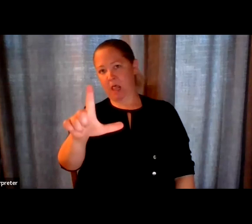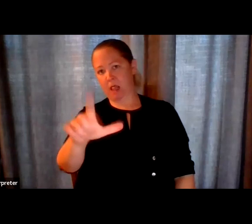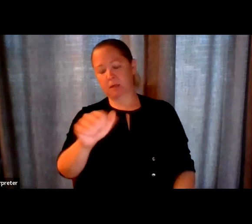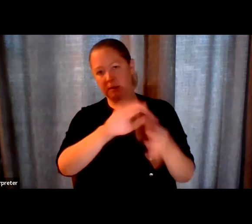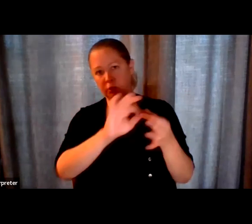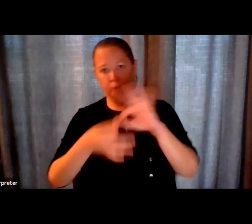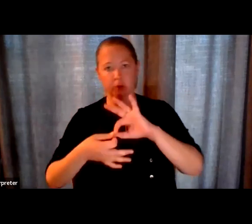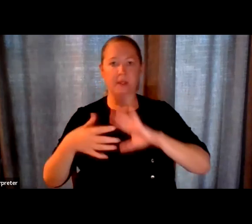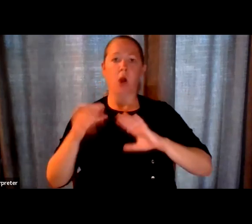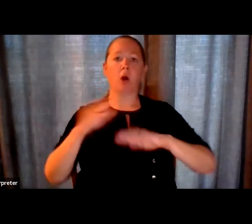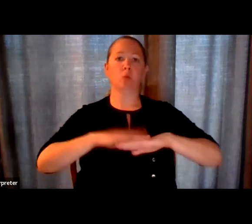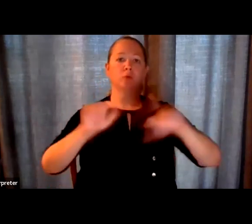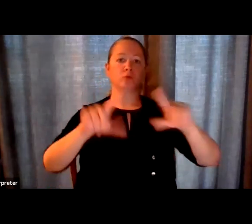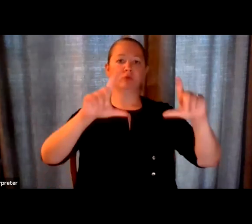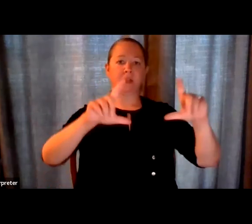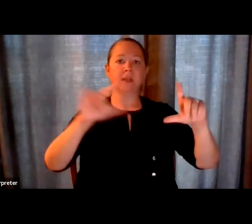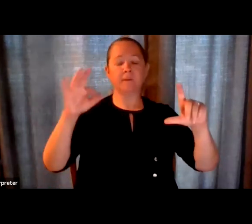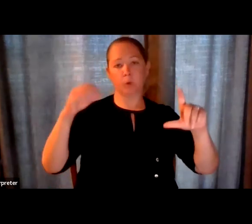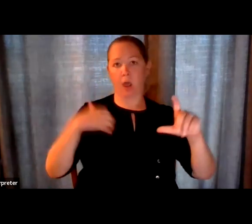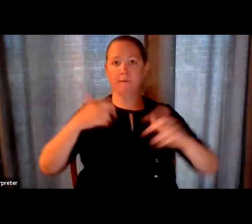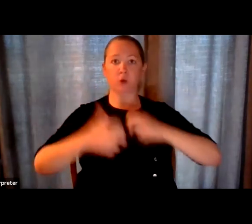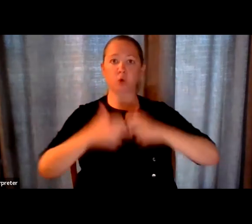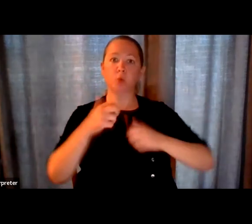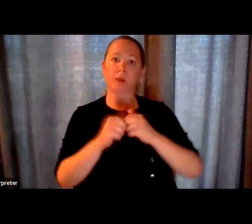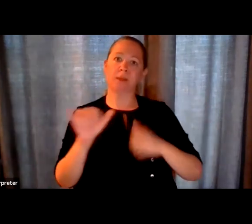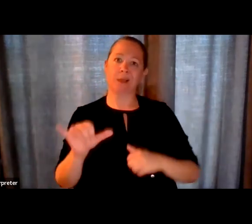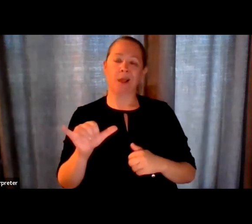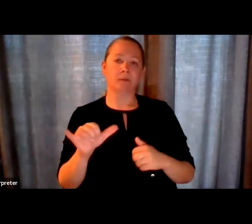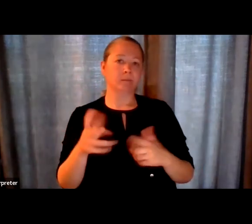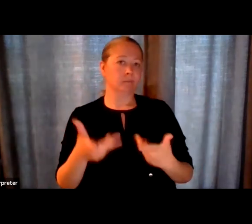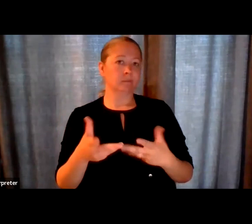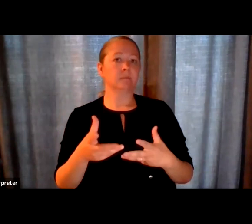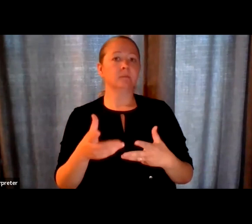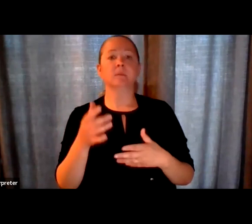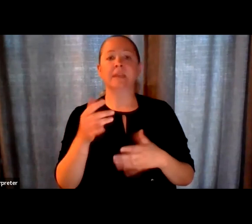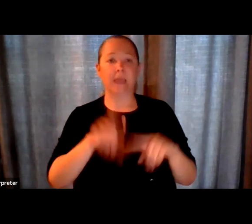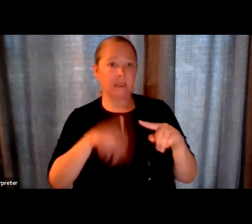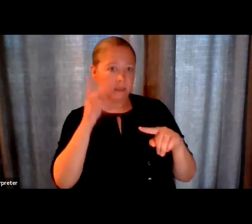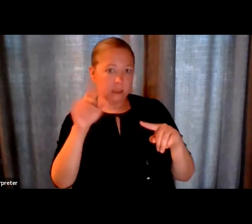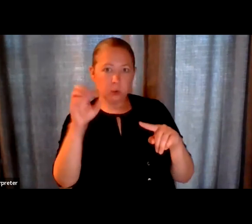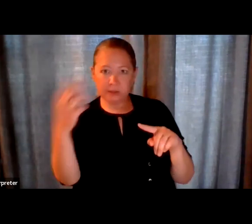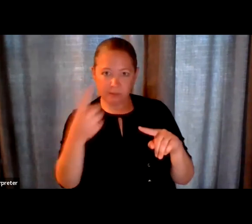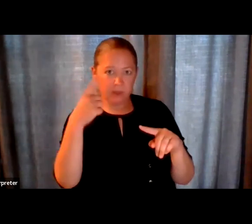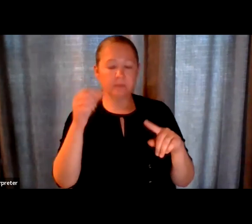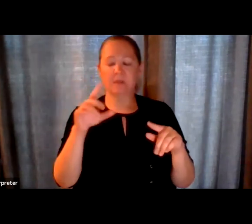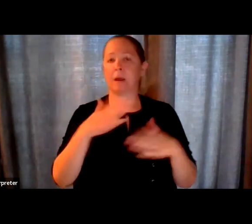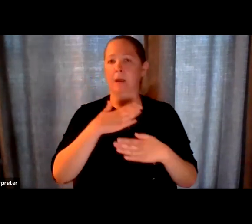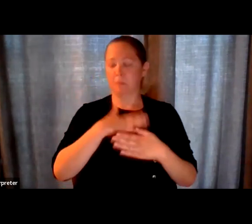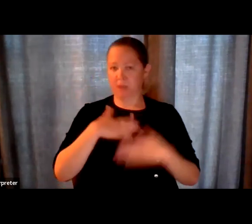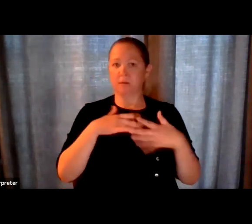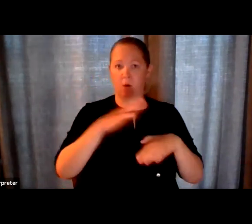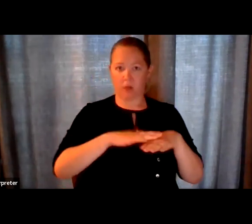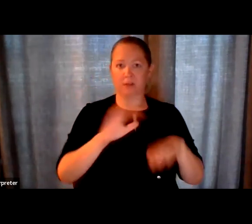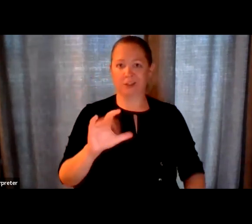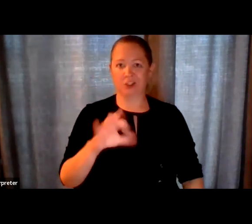having any issues with that, please feel free to put something into the chat. We also have closed captioning,